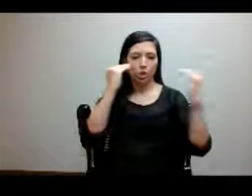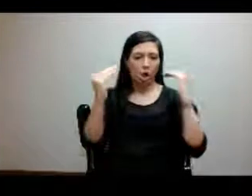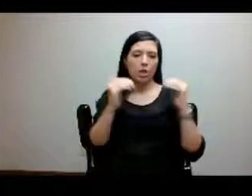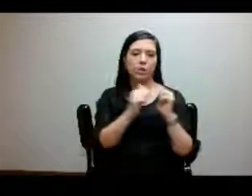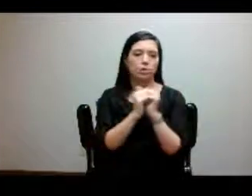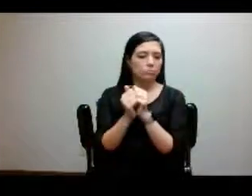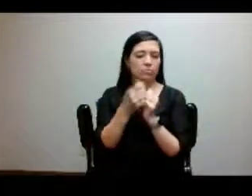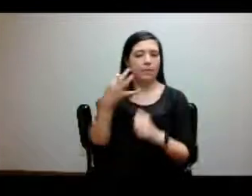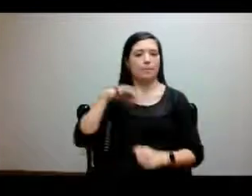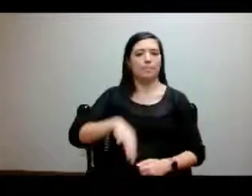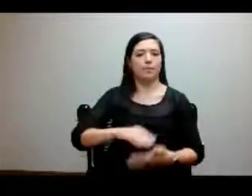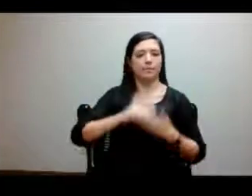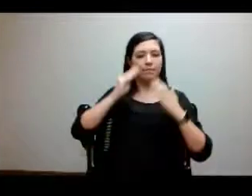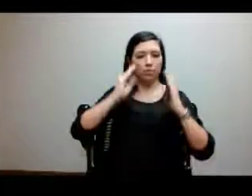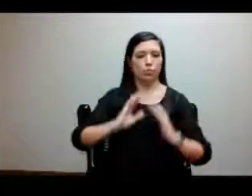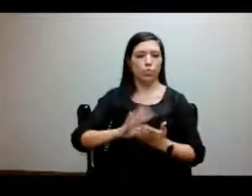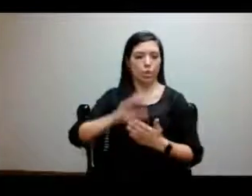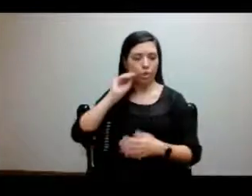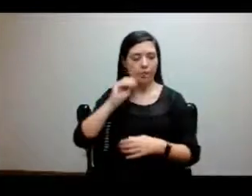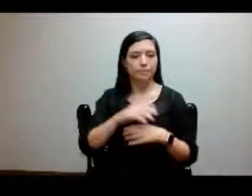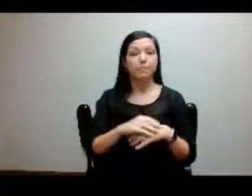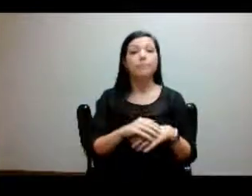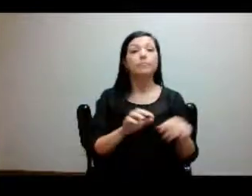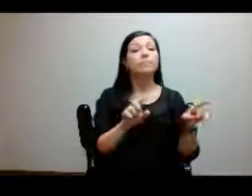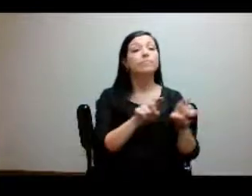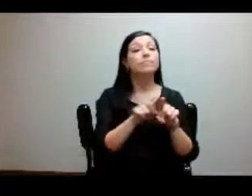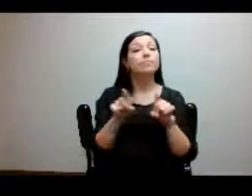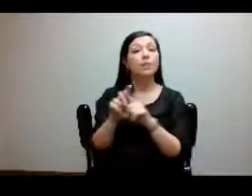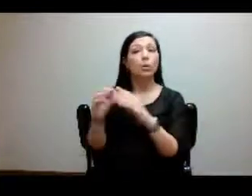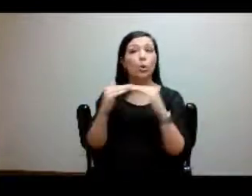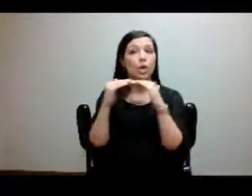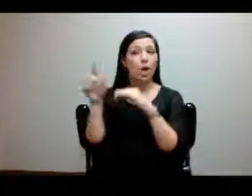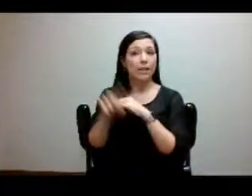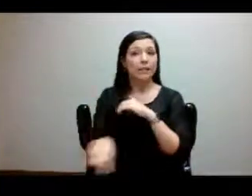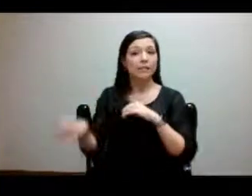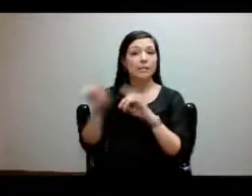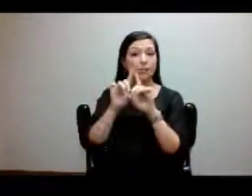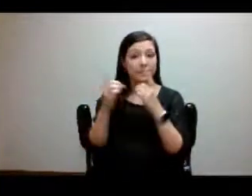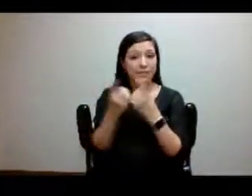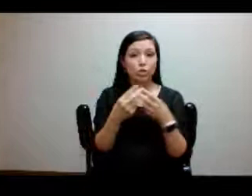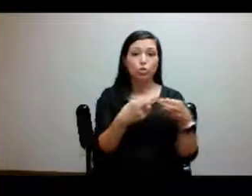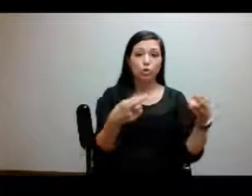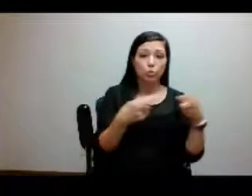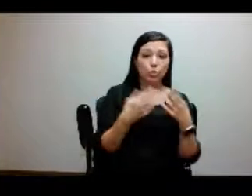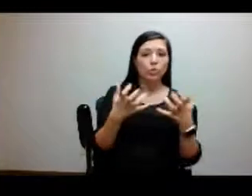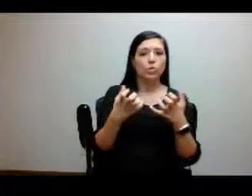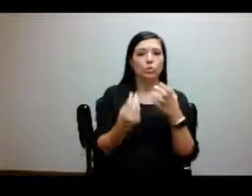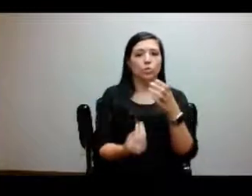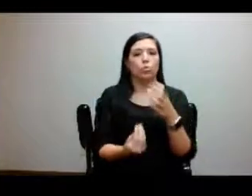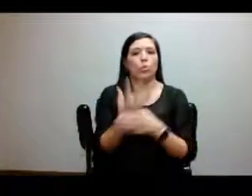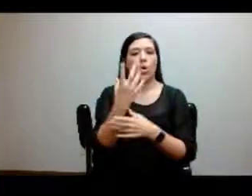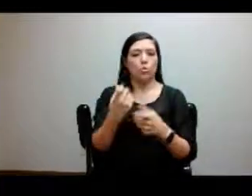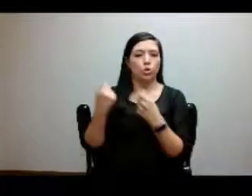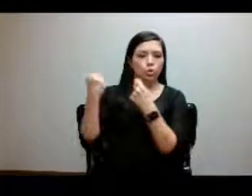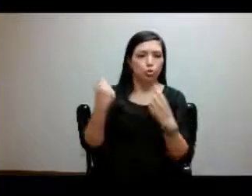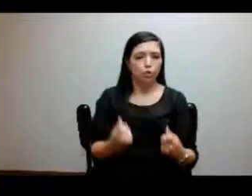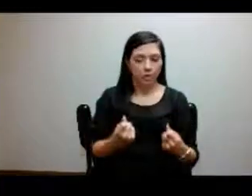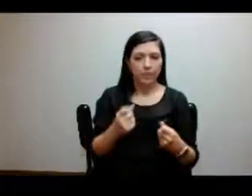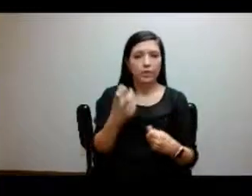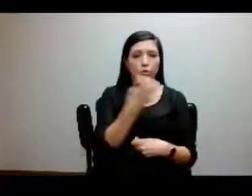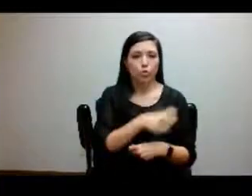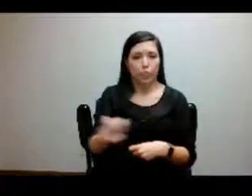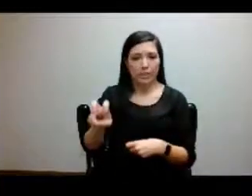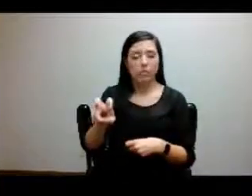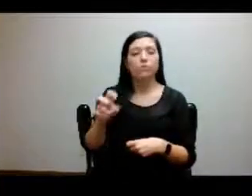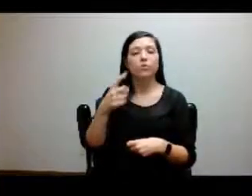learning and engagement. We also work with colleagues across the district and region to help grow and strengthen the transfer pipeline with our regional